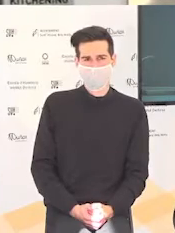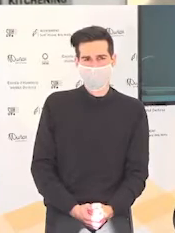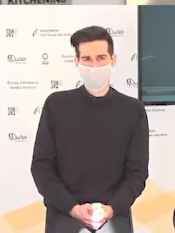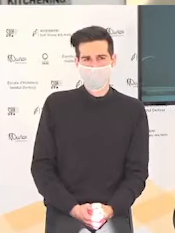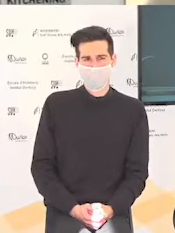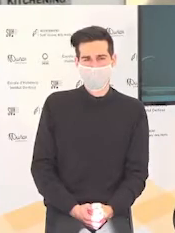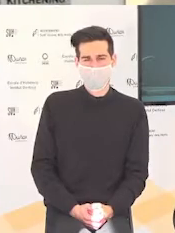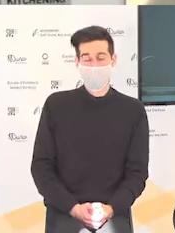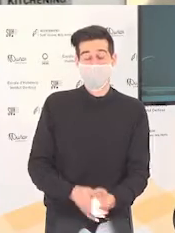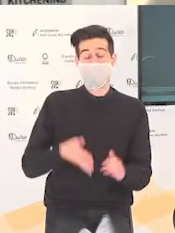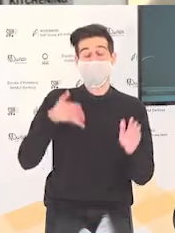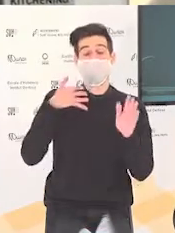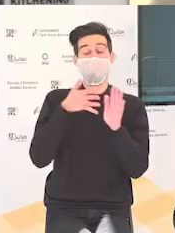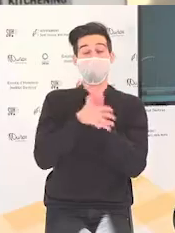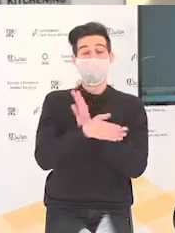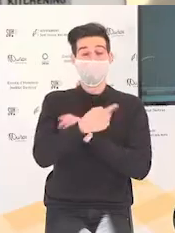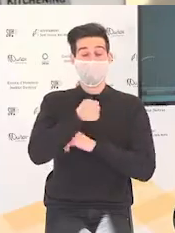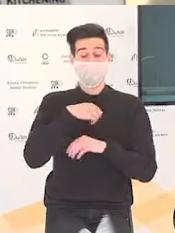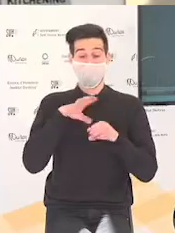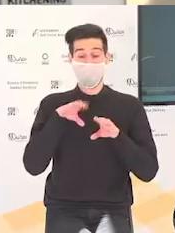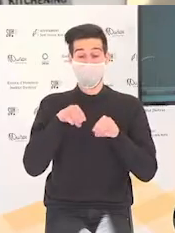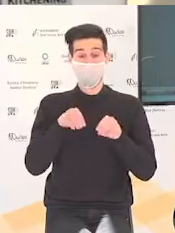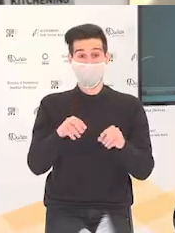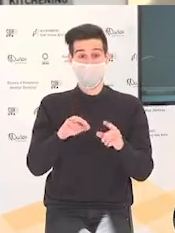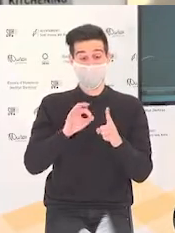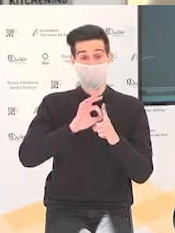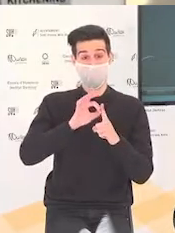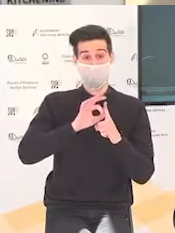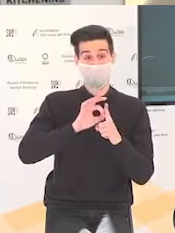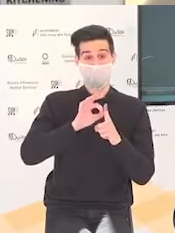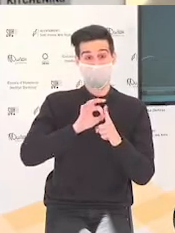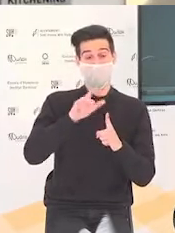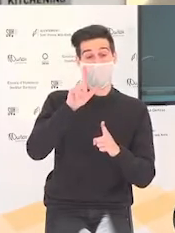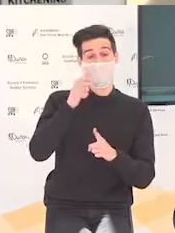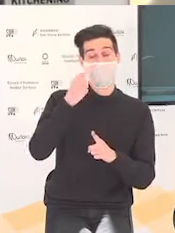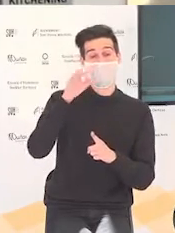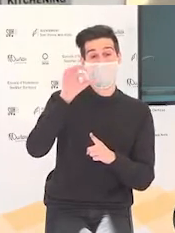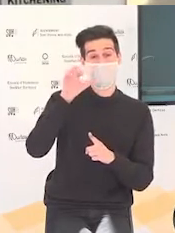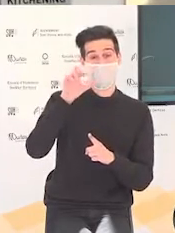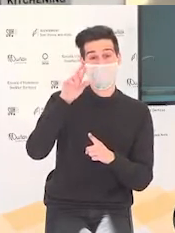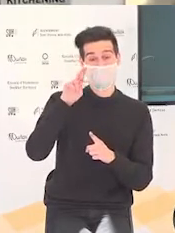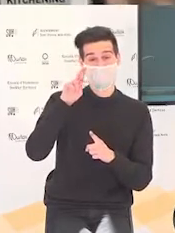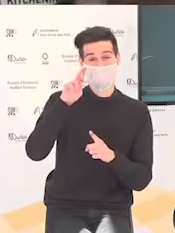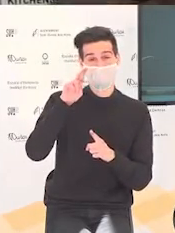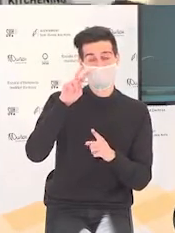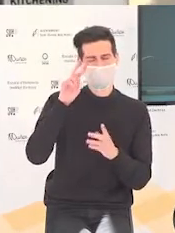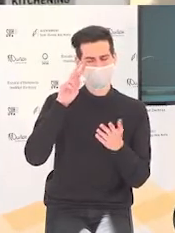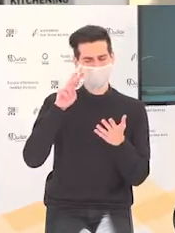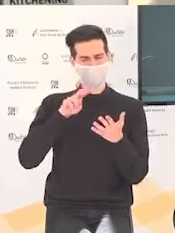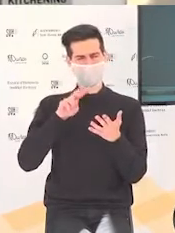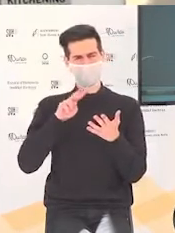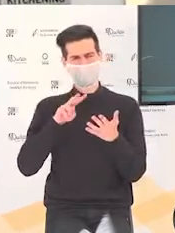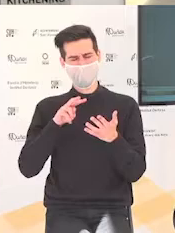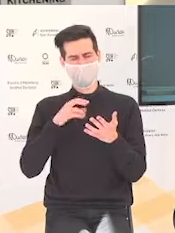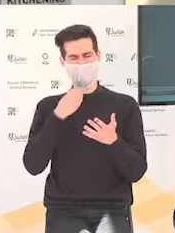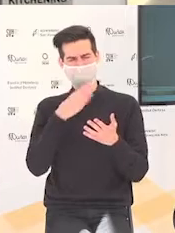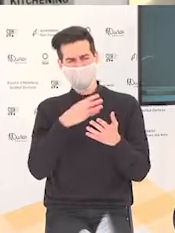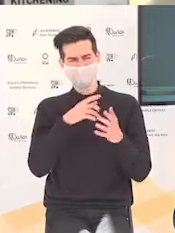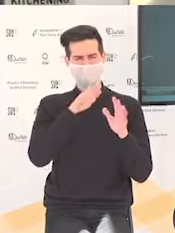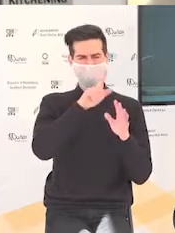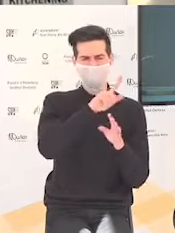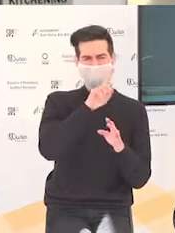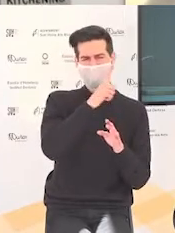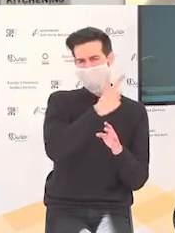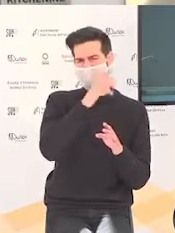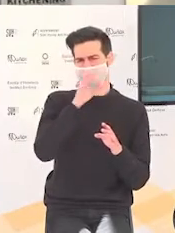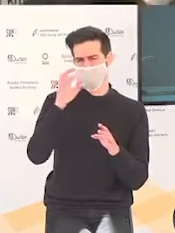preparation. El motivo por el que ahora no utilizo el termómetro de láser es porque no me da una lectura 100% fiable. Me da la